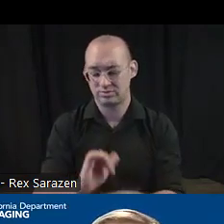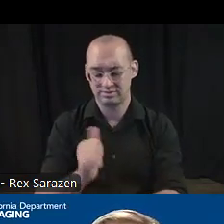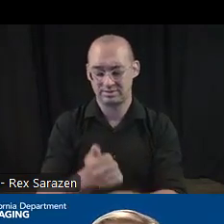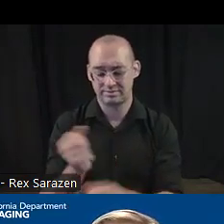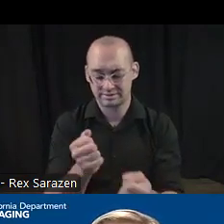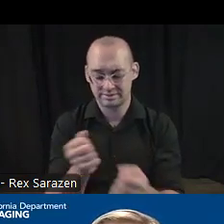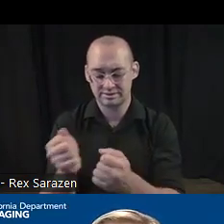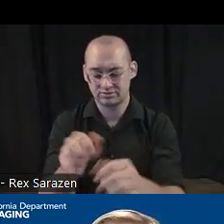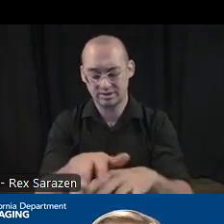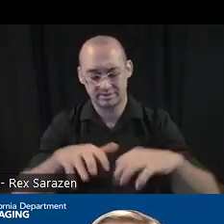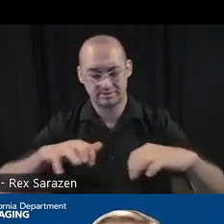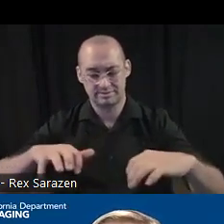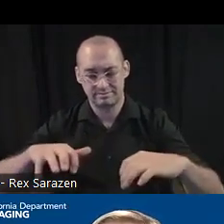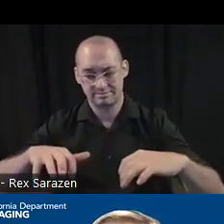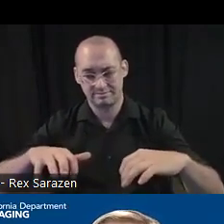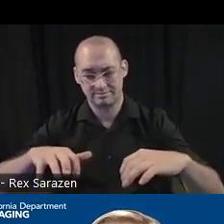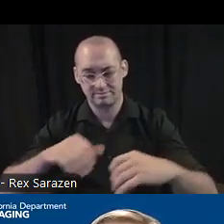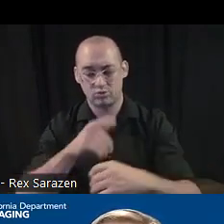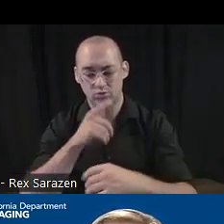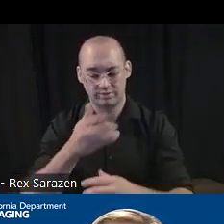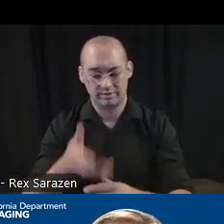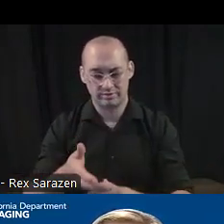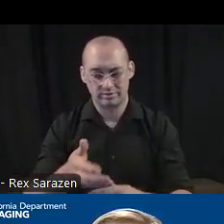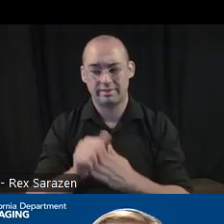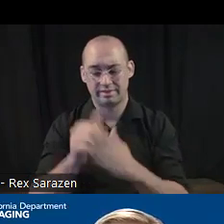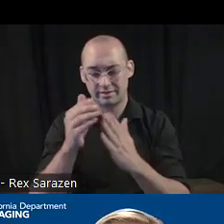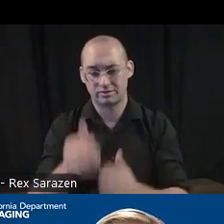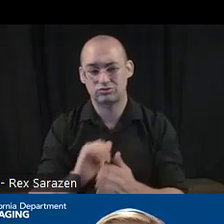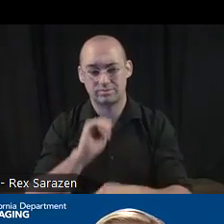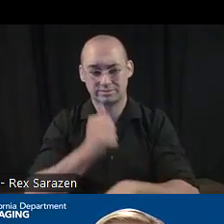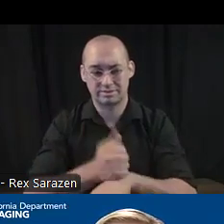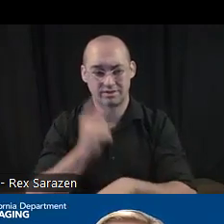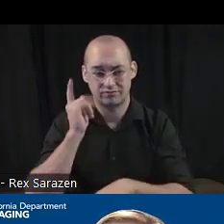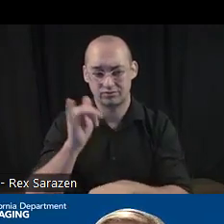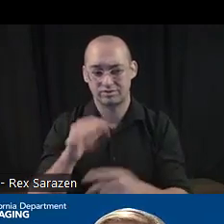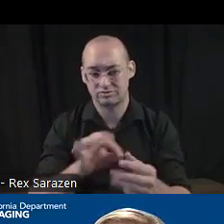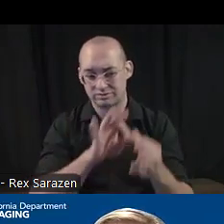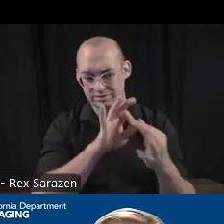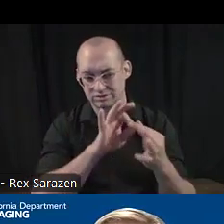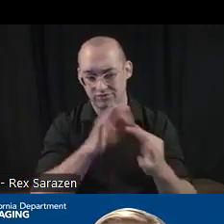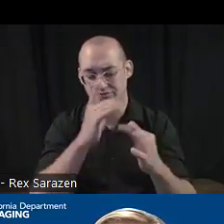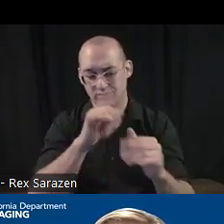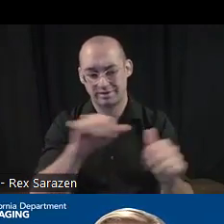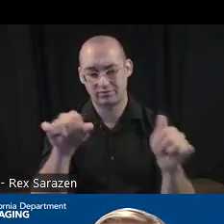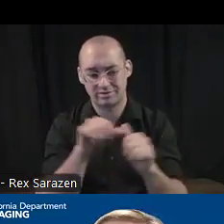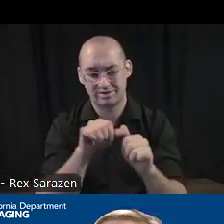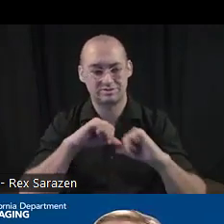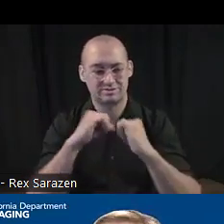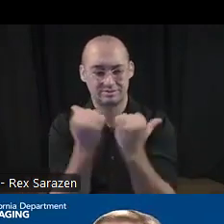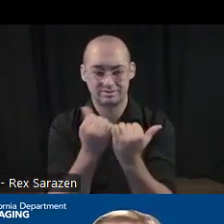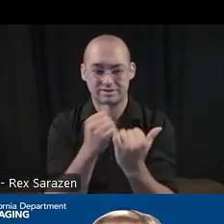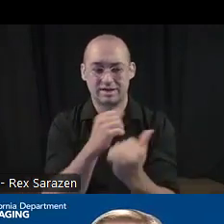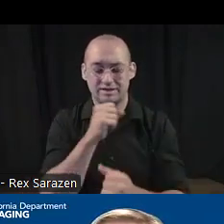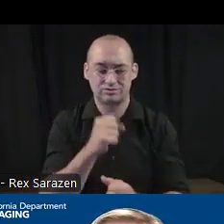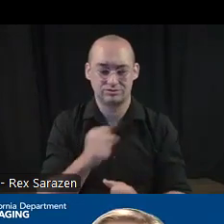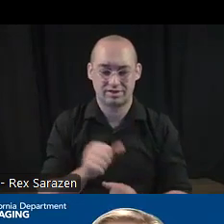was made up of leaders representing the California Association for Area Agencies on Aging. That